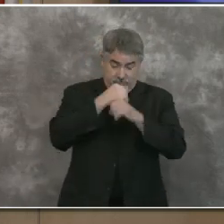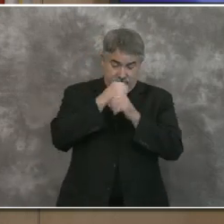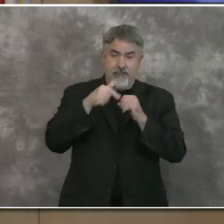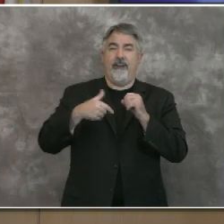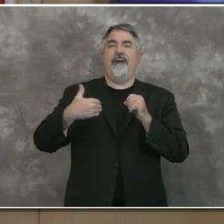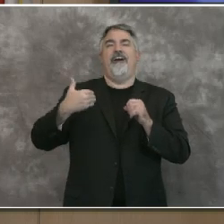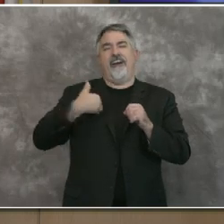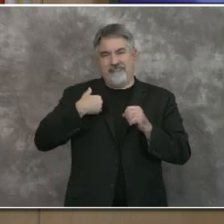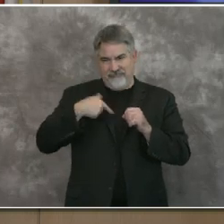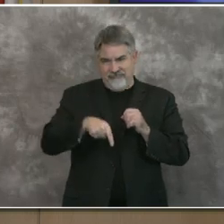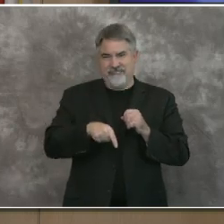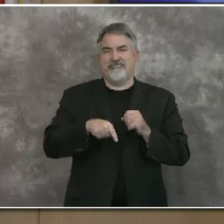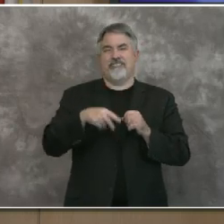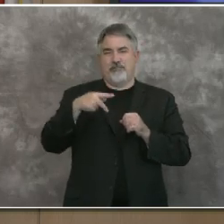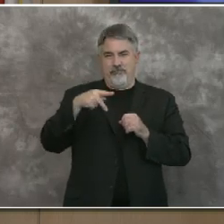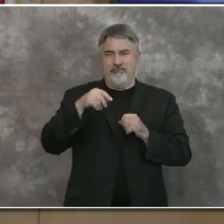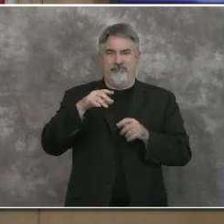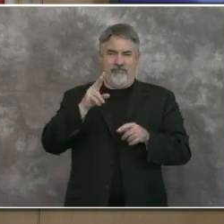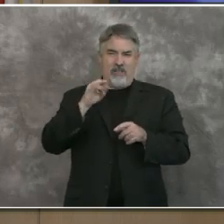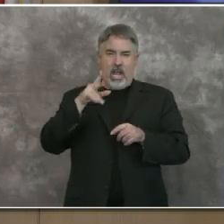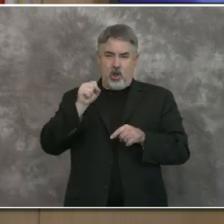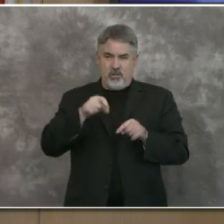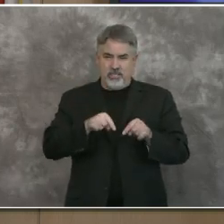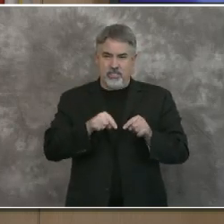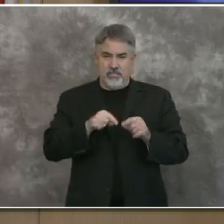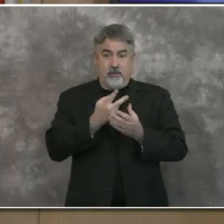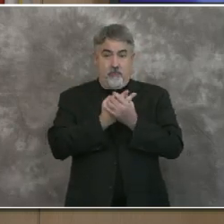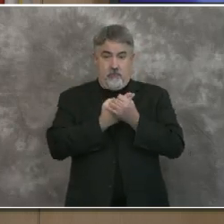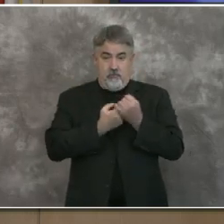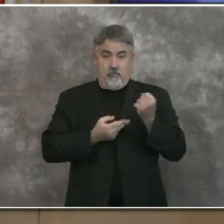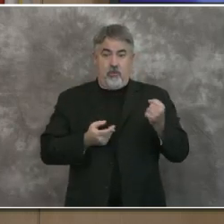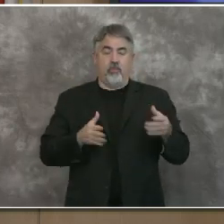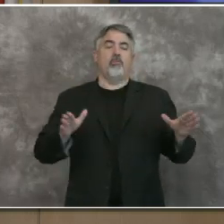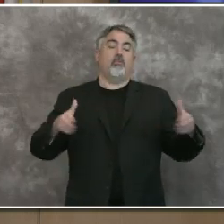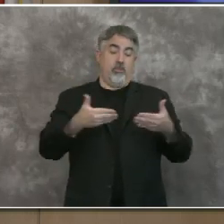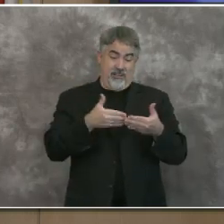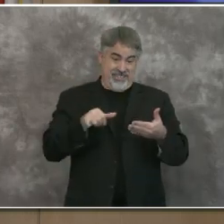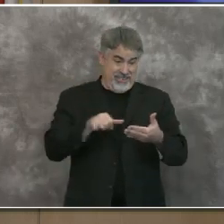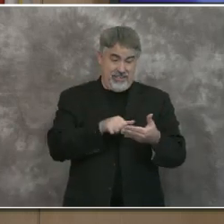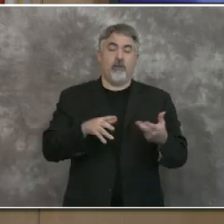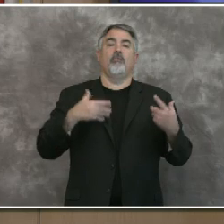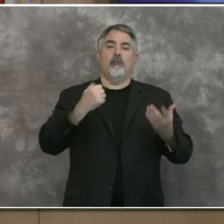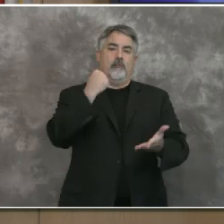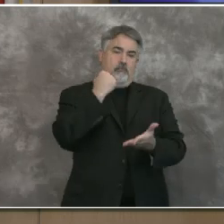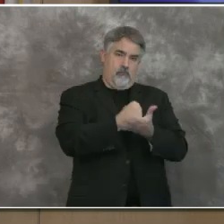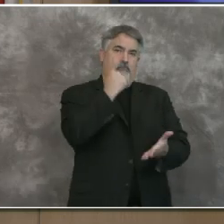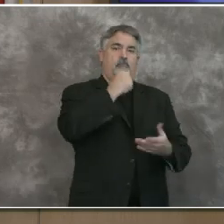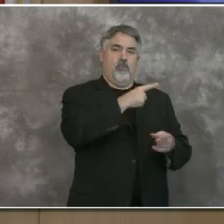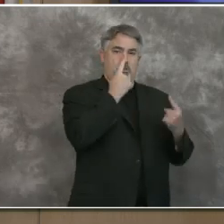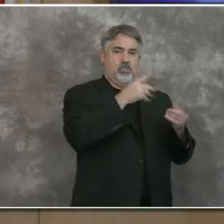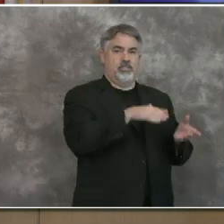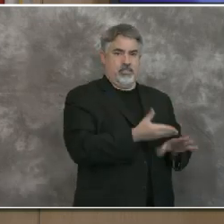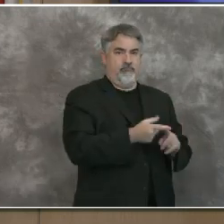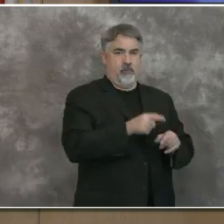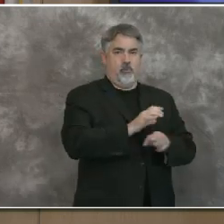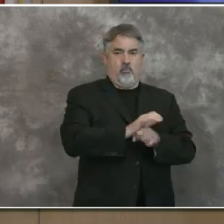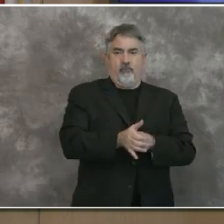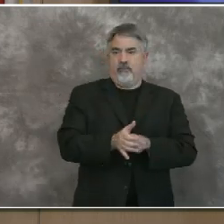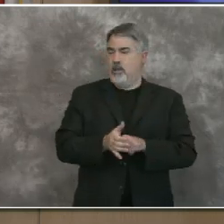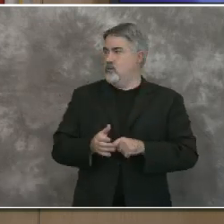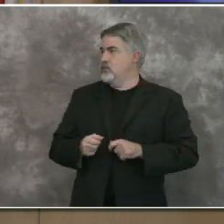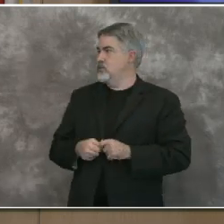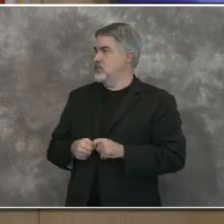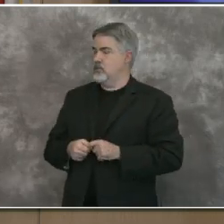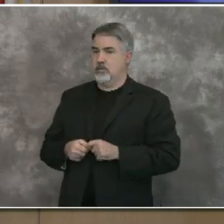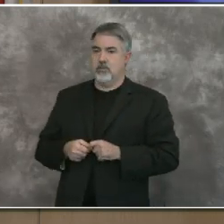virus either before death or just after death. And the question asks, what's the ratio